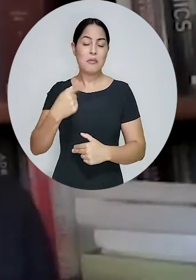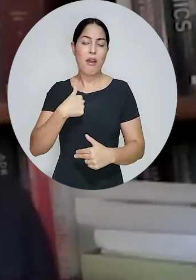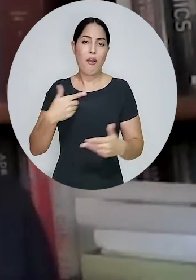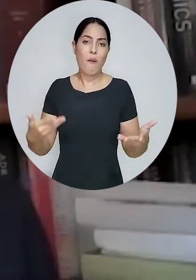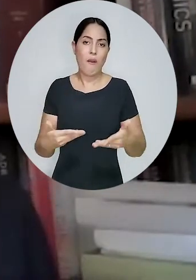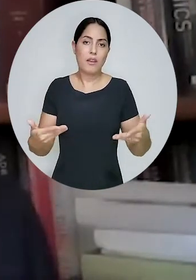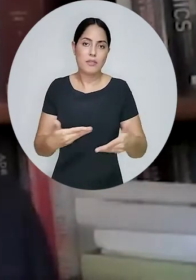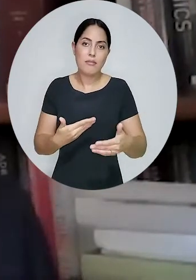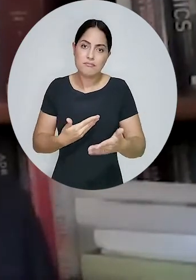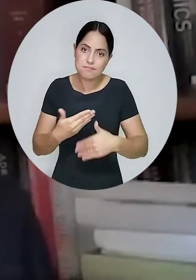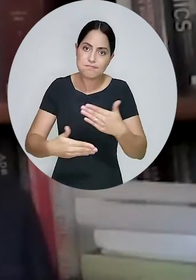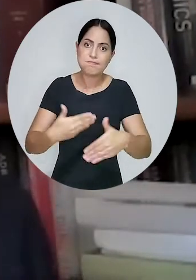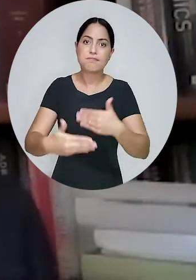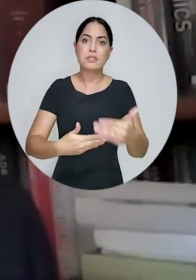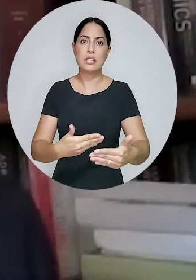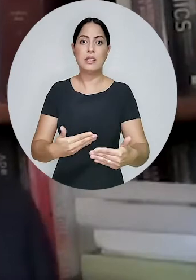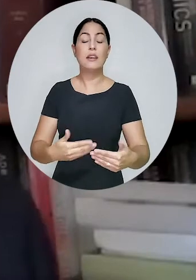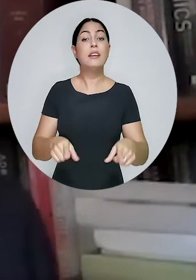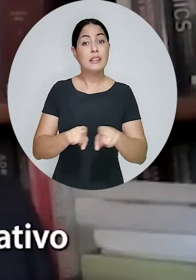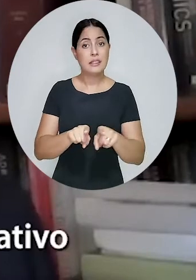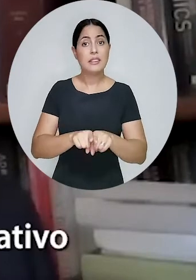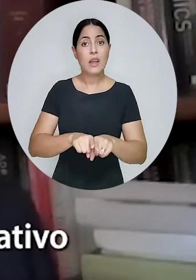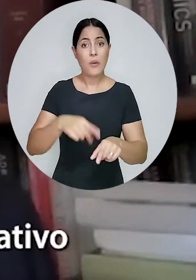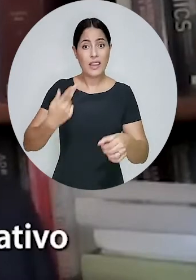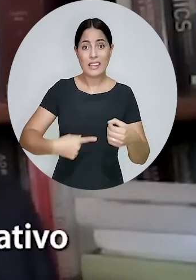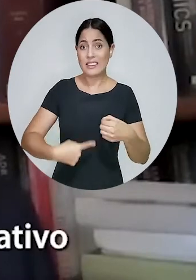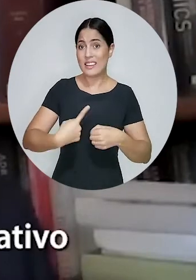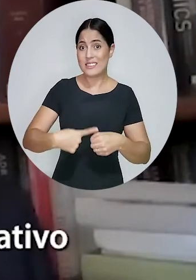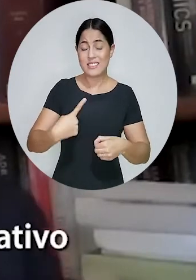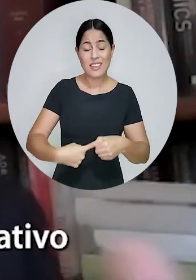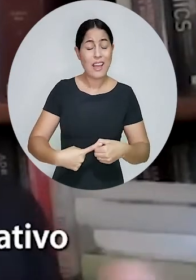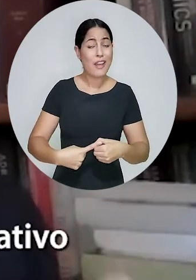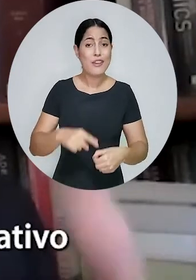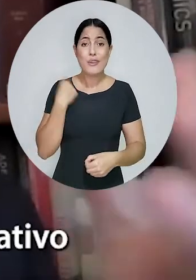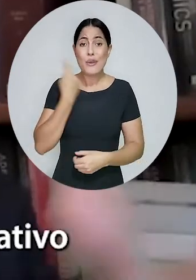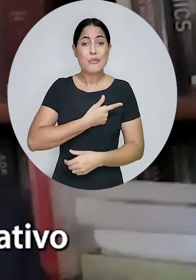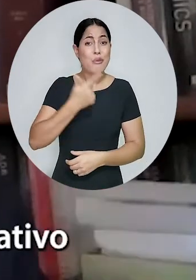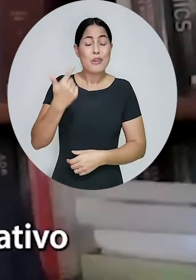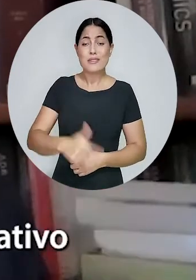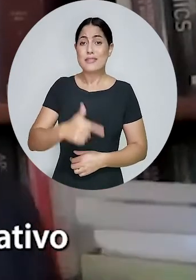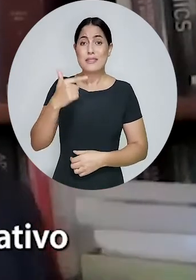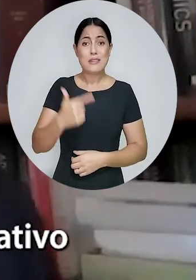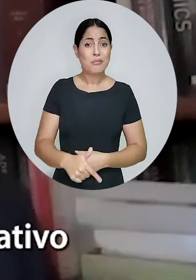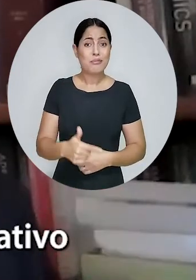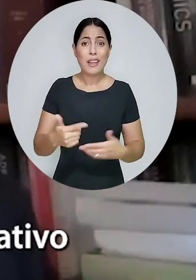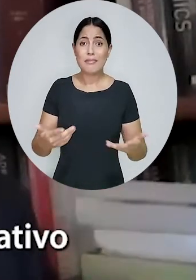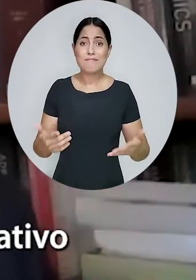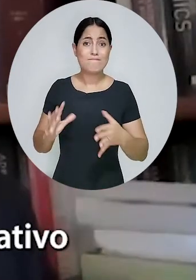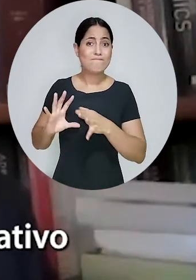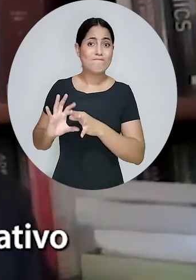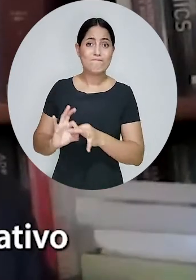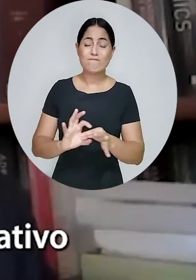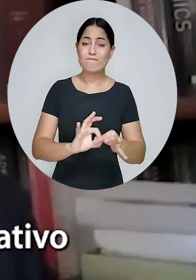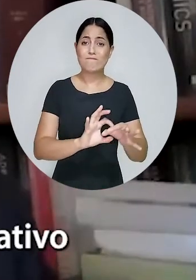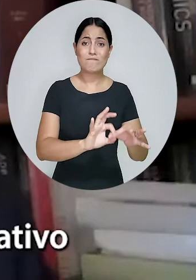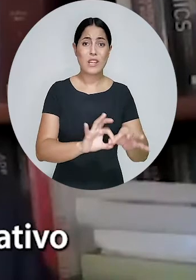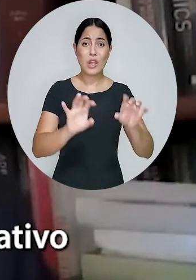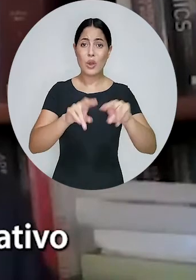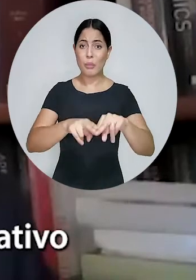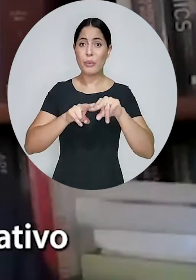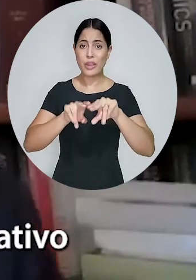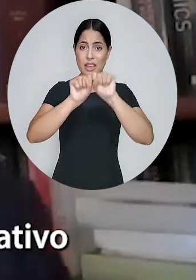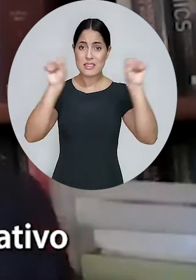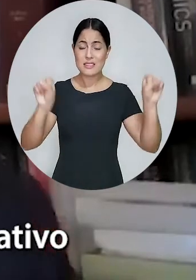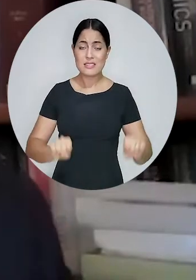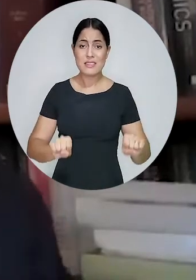what he created. And in spite of that, in Massachusetts, we don't